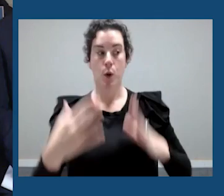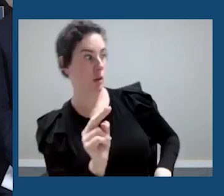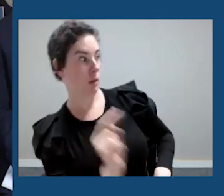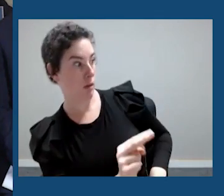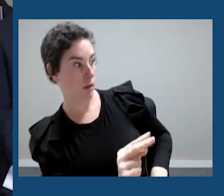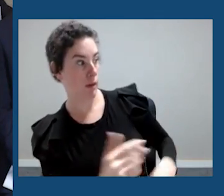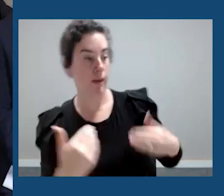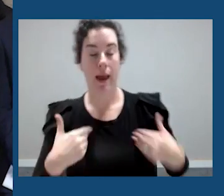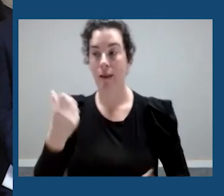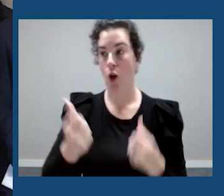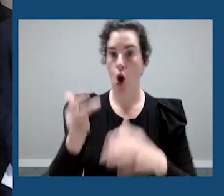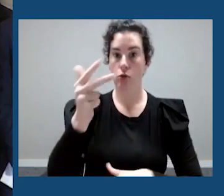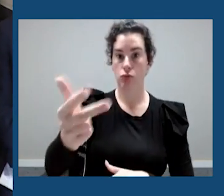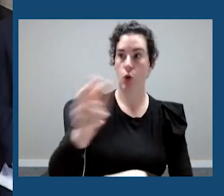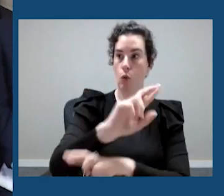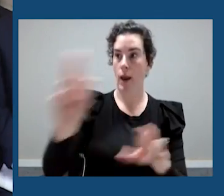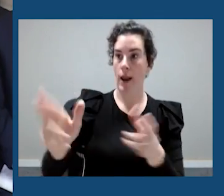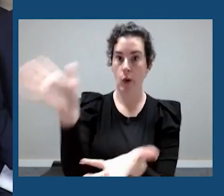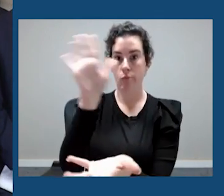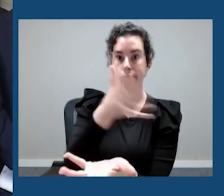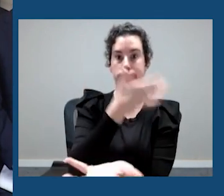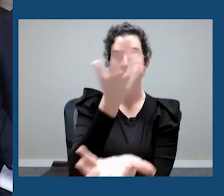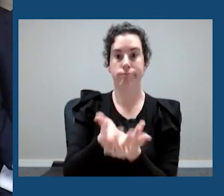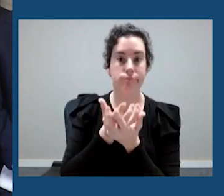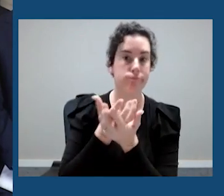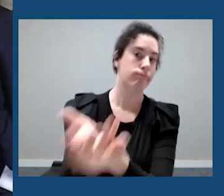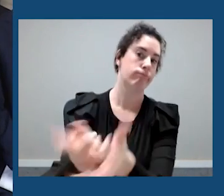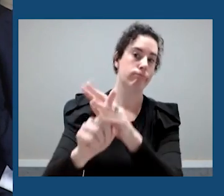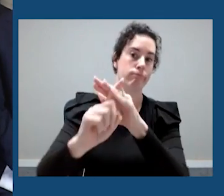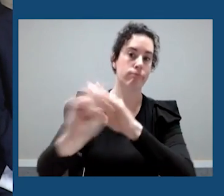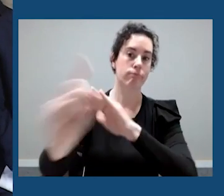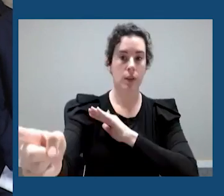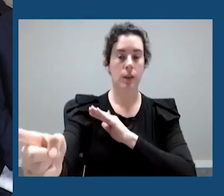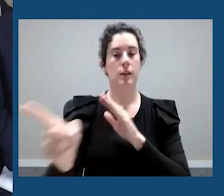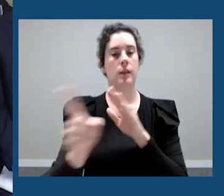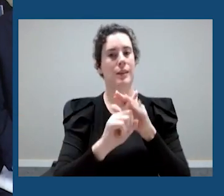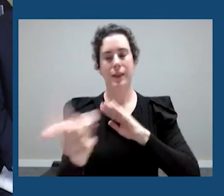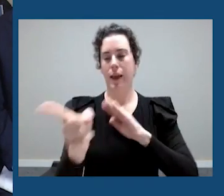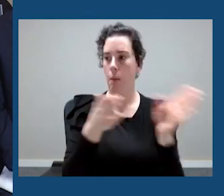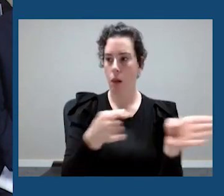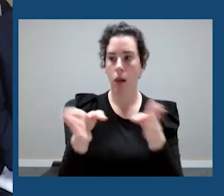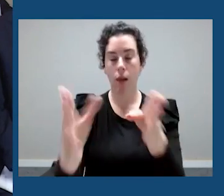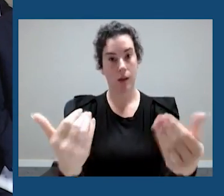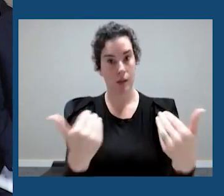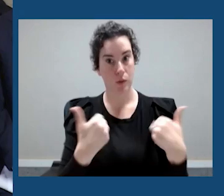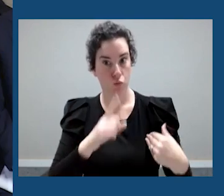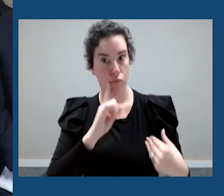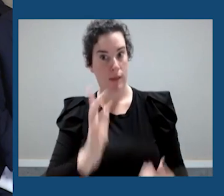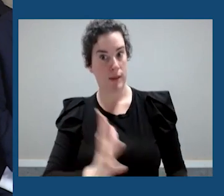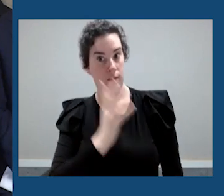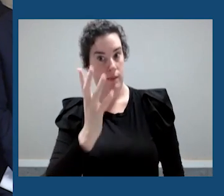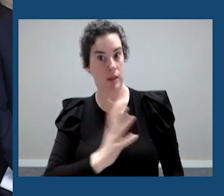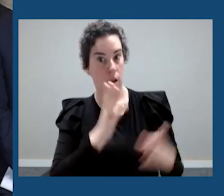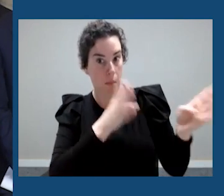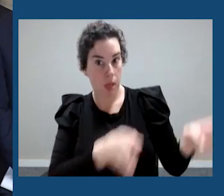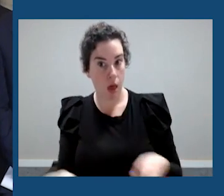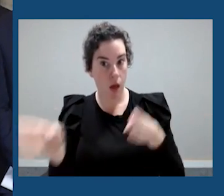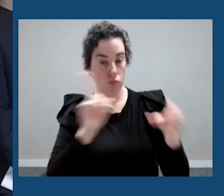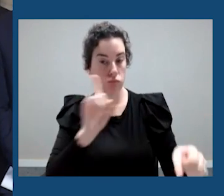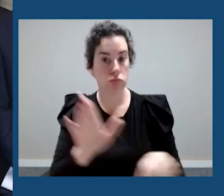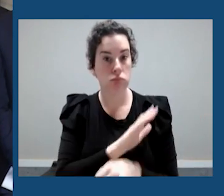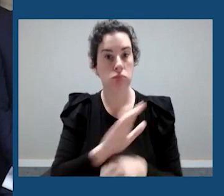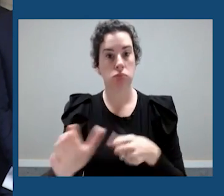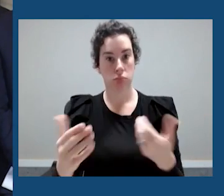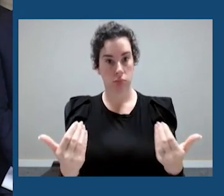cars. They have planned escape routes. It's like Bonnie and Clyde all over again. I mean, these are very sophisticated. And they have access to fledgling